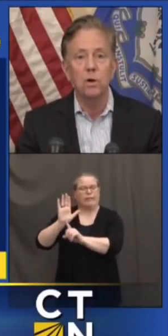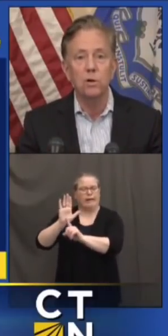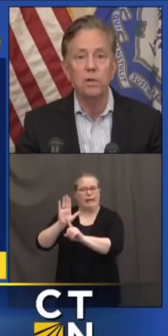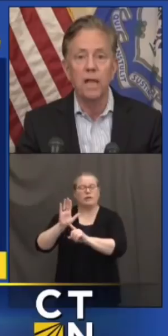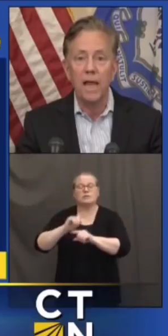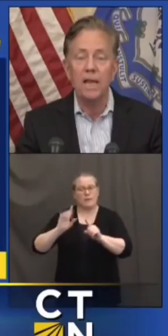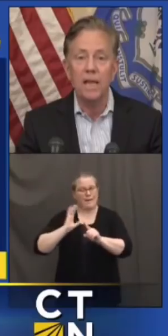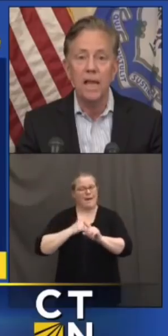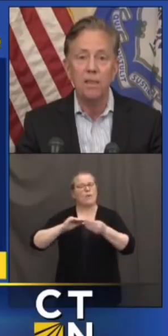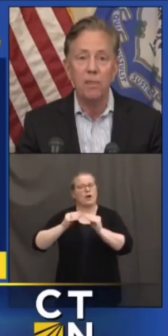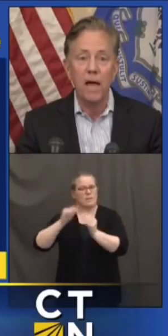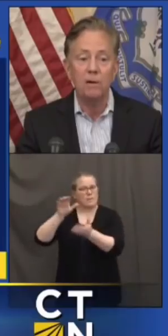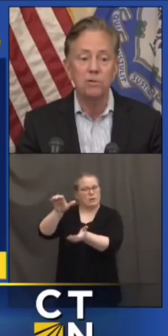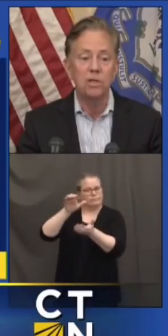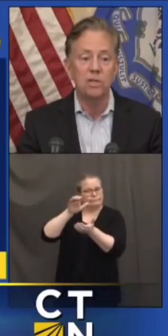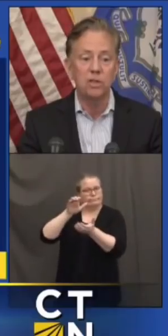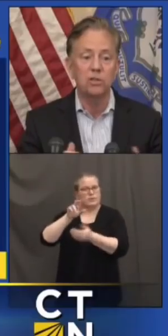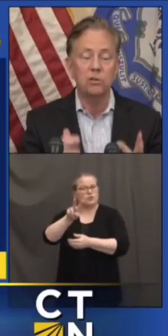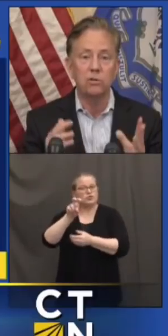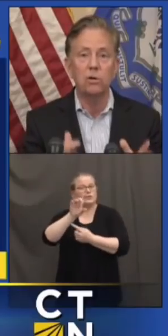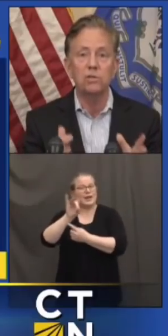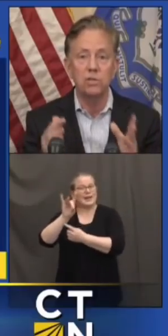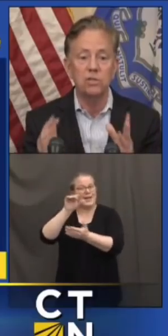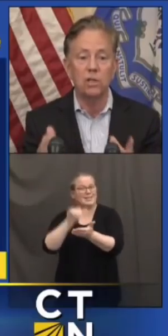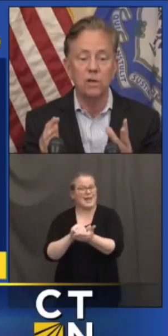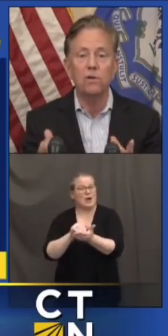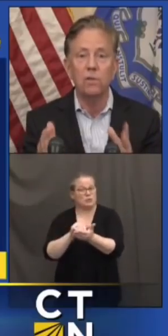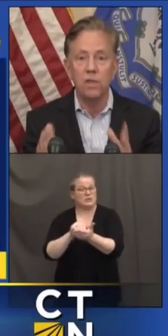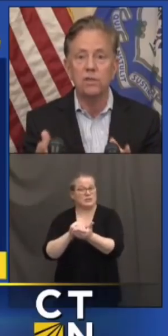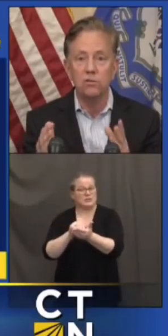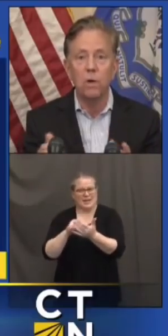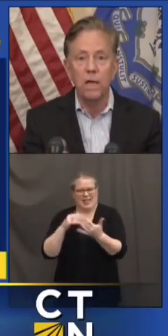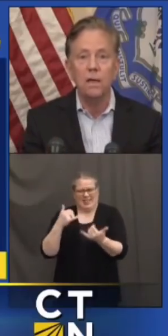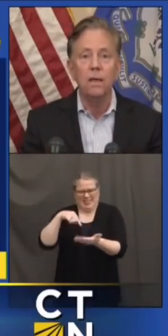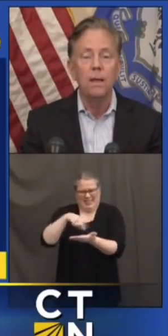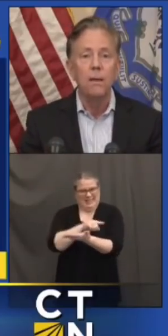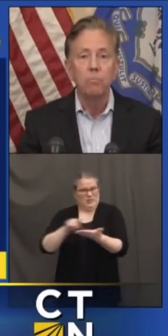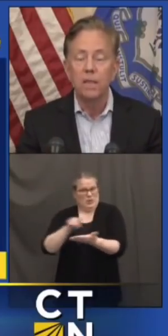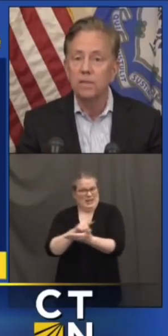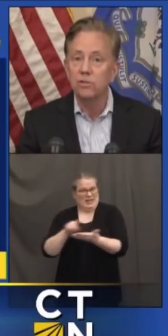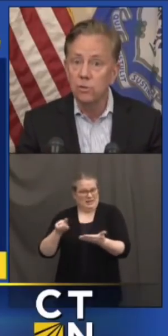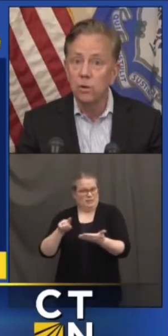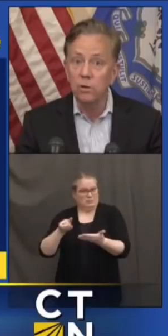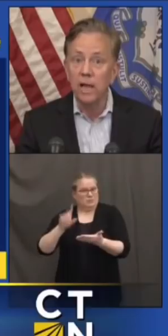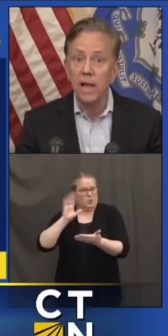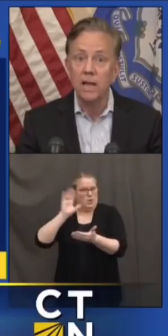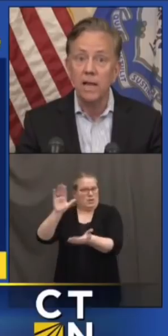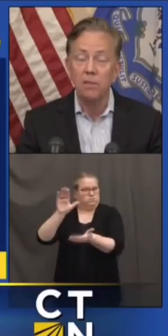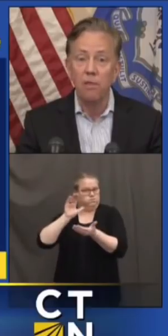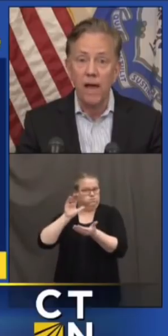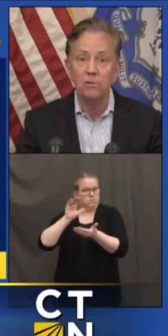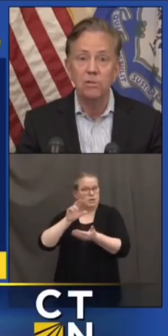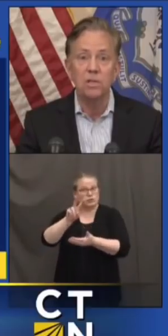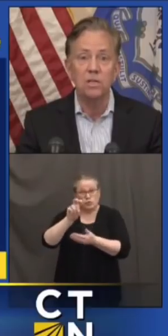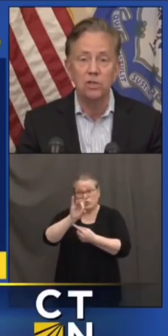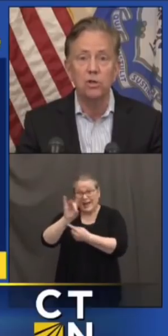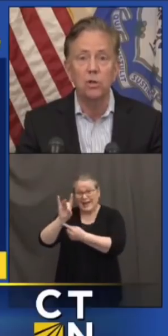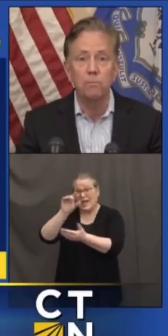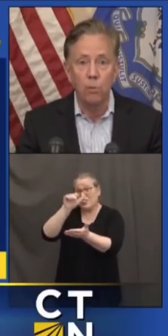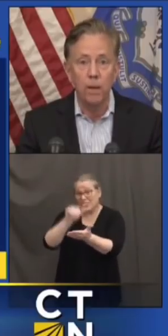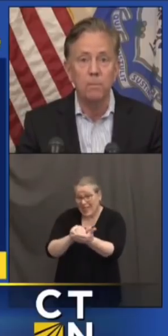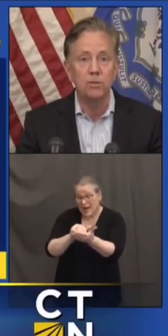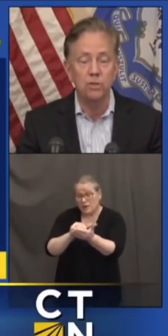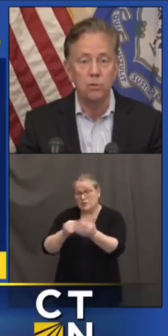have 288,000 additional doses delivered this week. That's 288,000